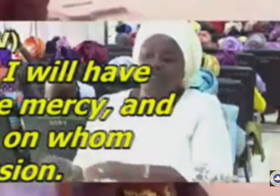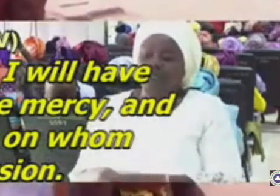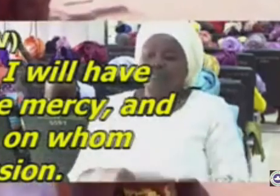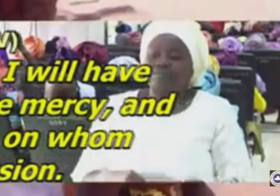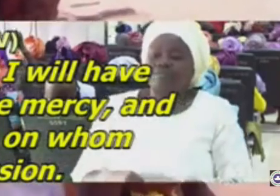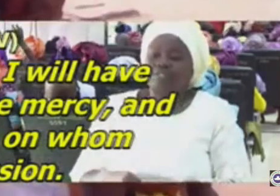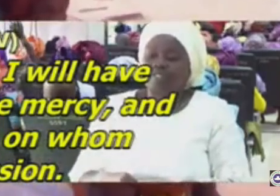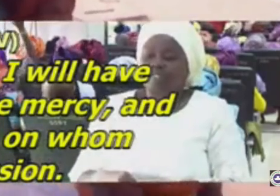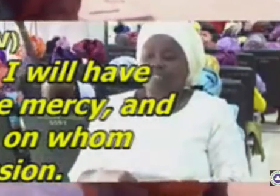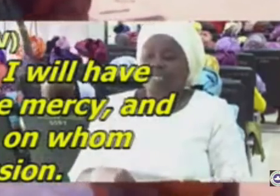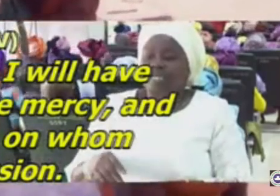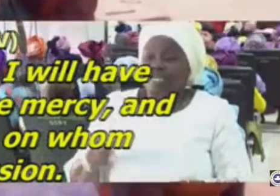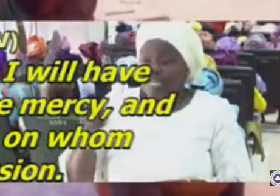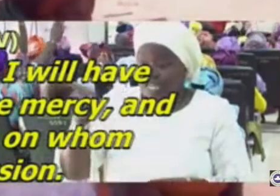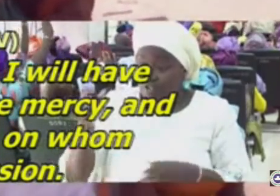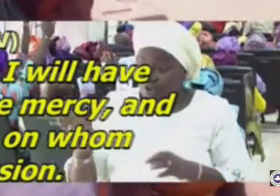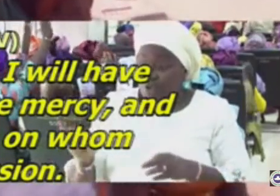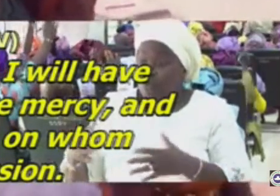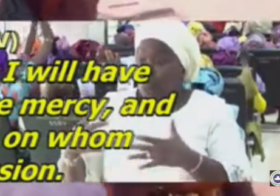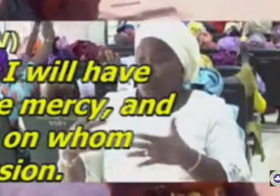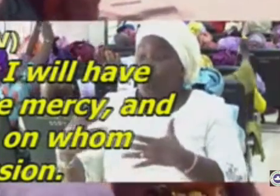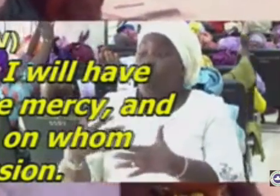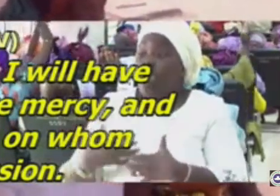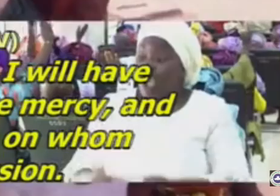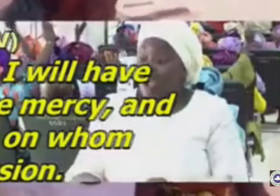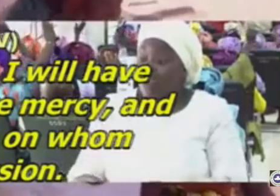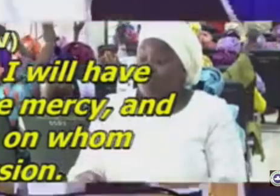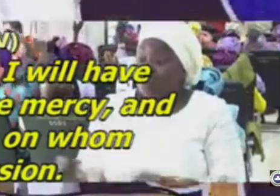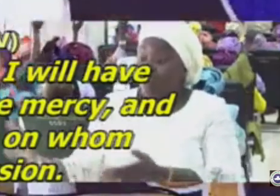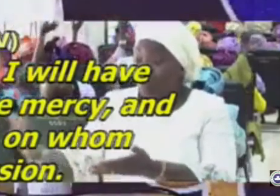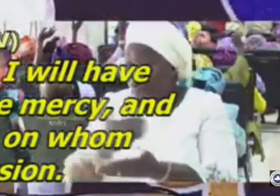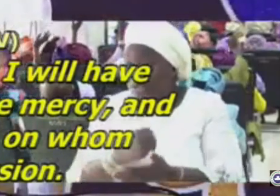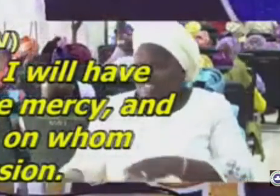anybody here too who had received mercy from the Lord?